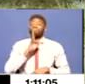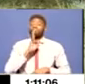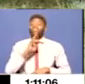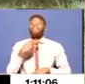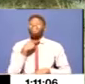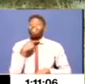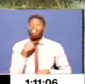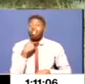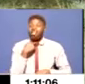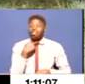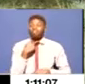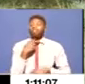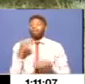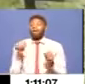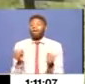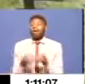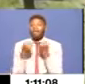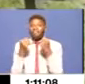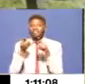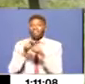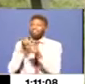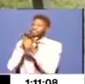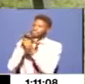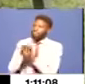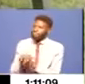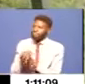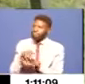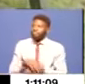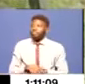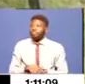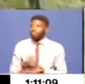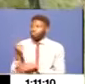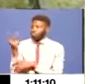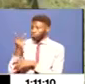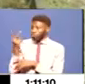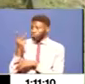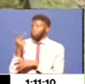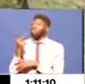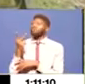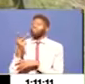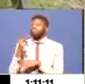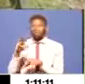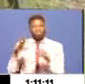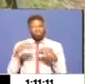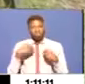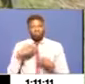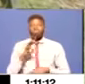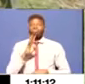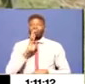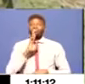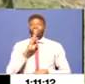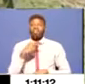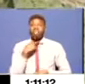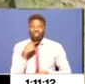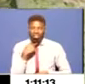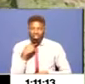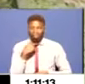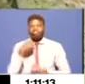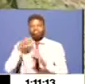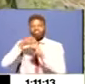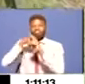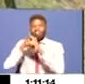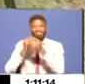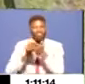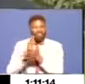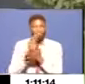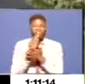being discriminated. Today the two lads have embraced their stutter and are championing the rights of many in the society